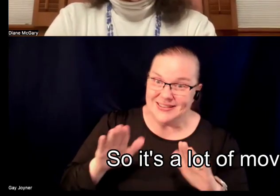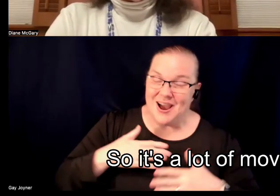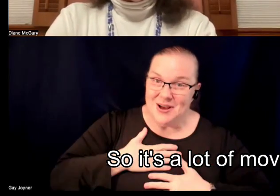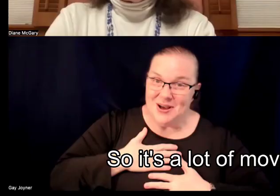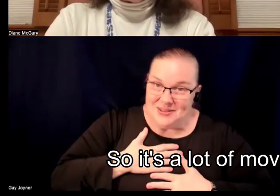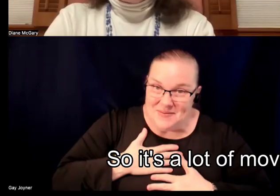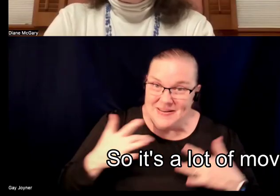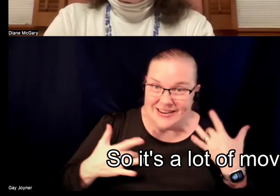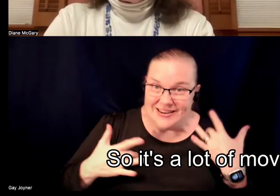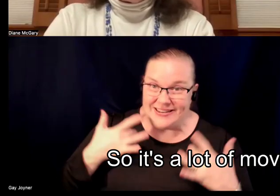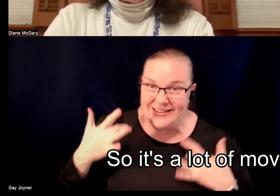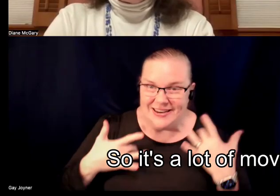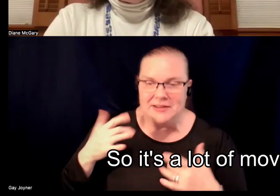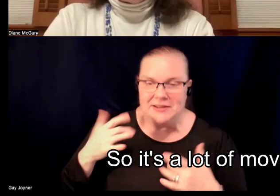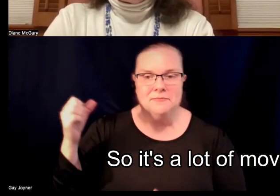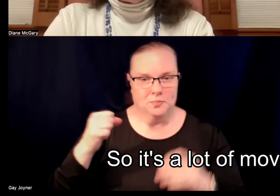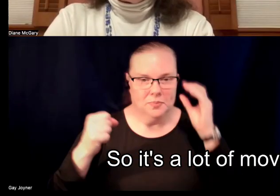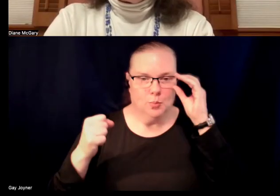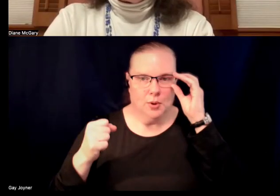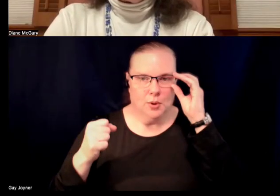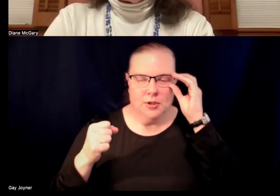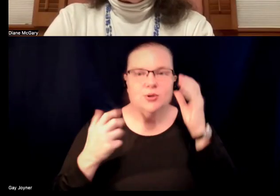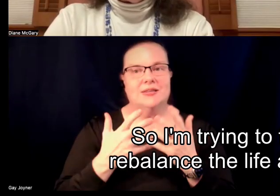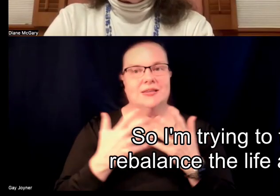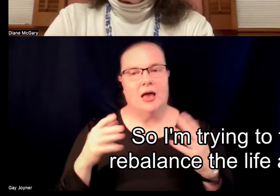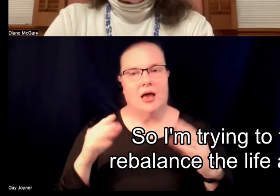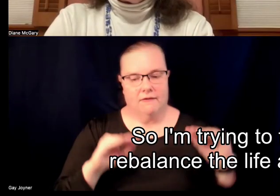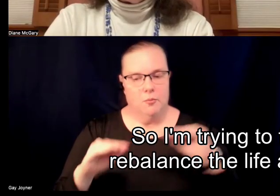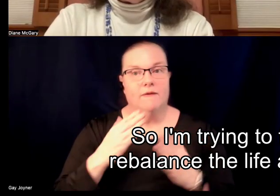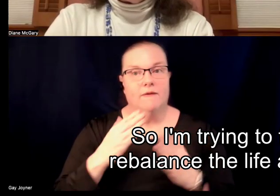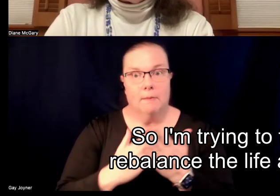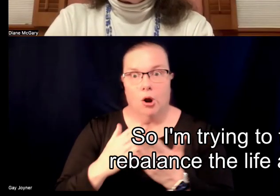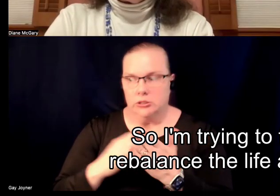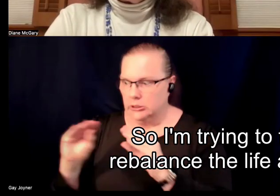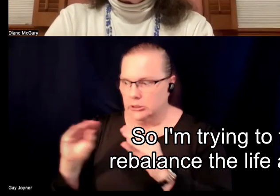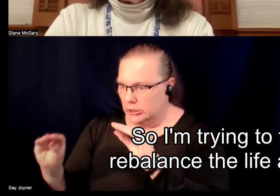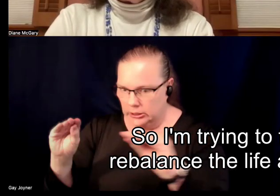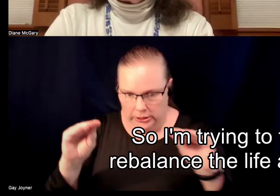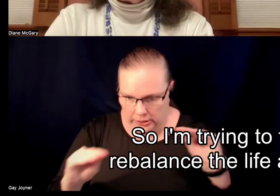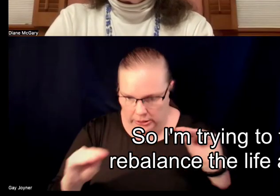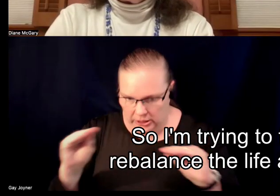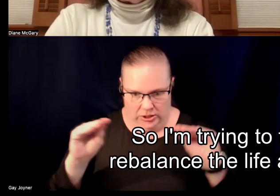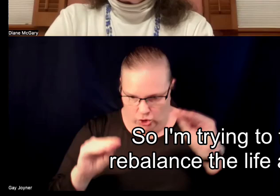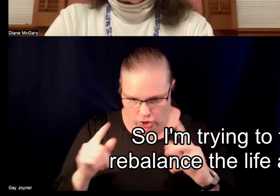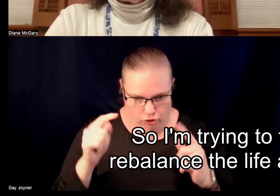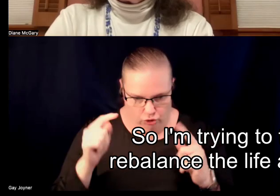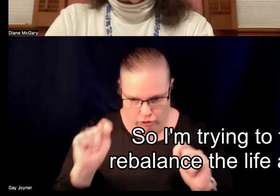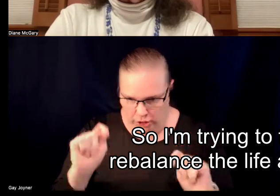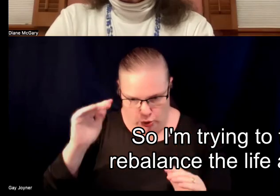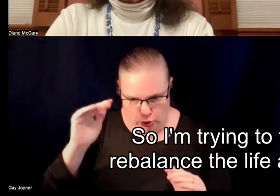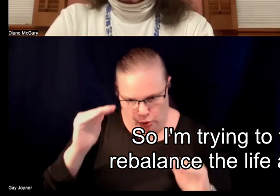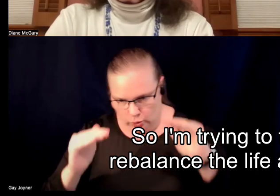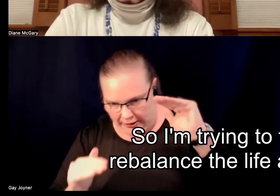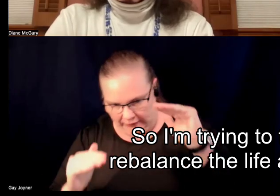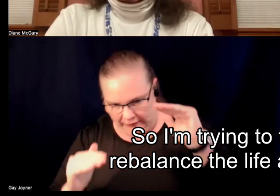So it's a lot of moving parts right now. So I'm trying to figure out how to rebalance the life